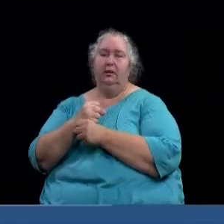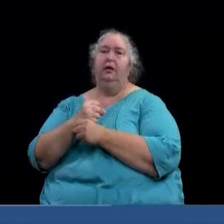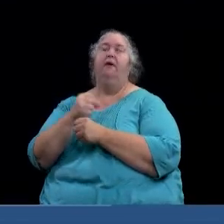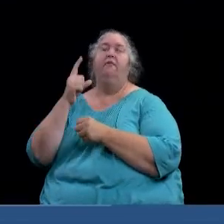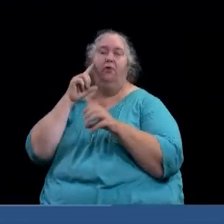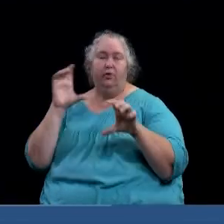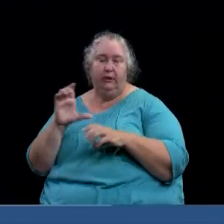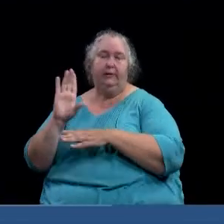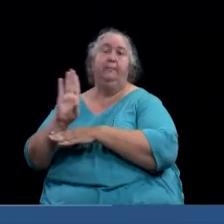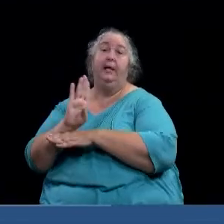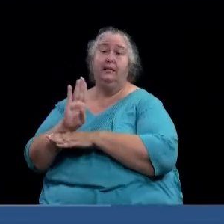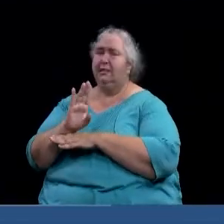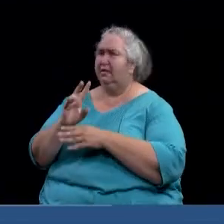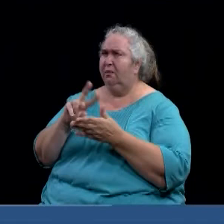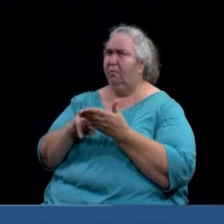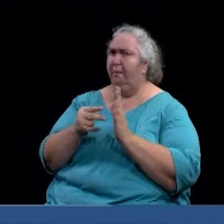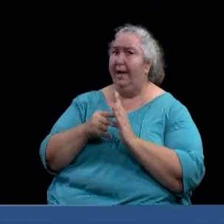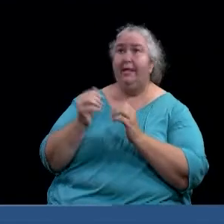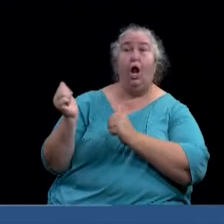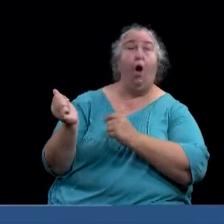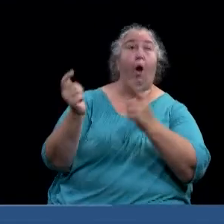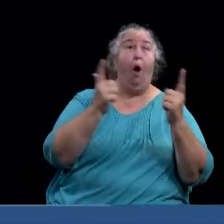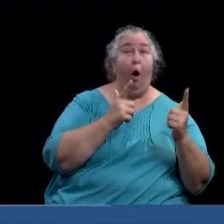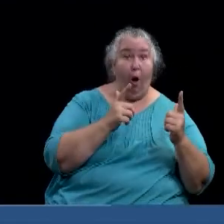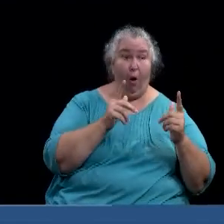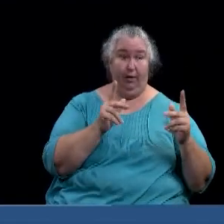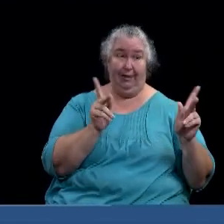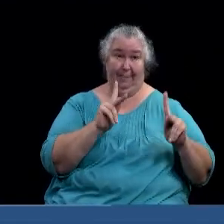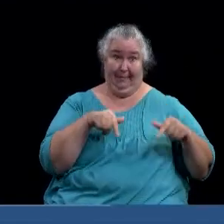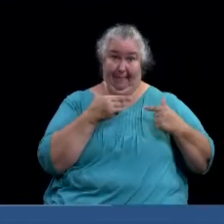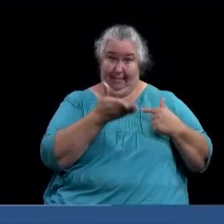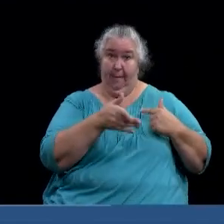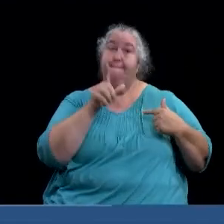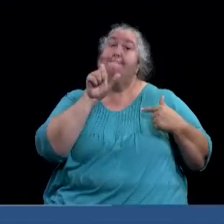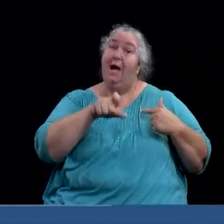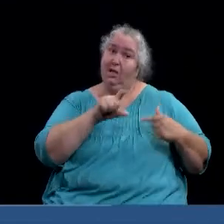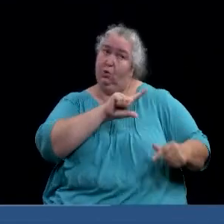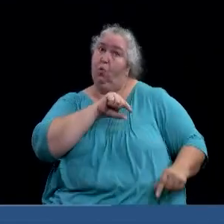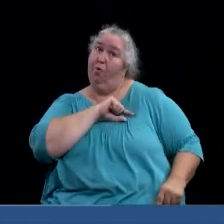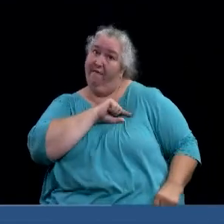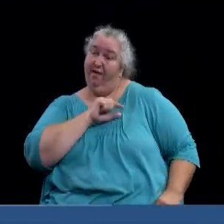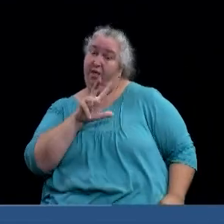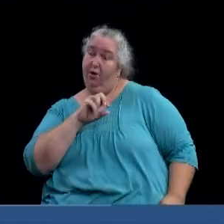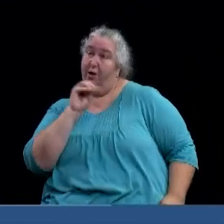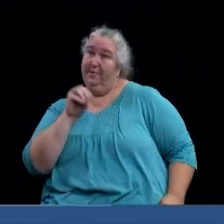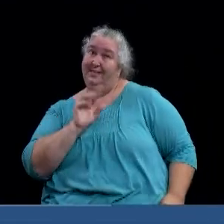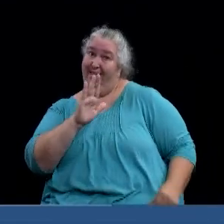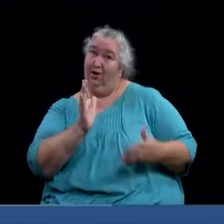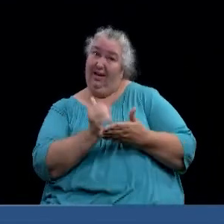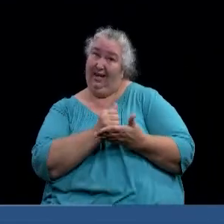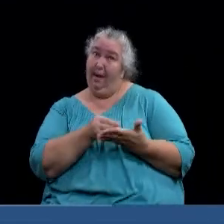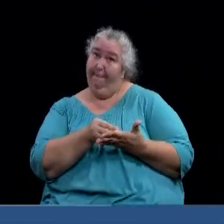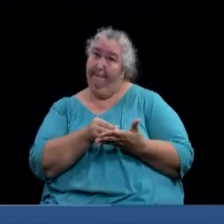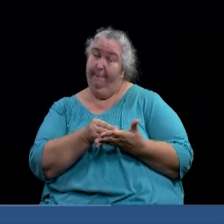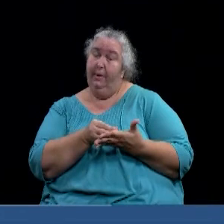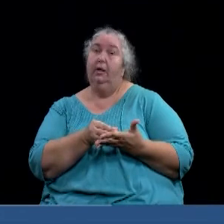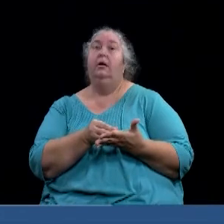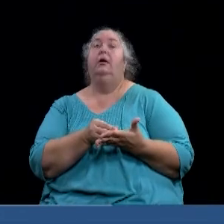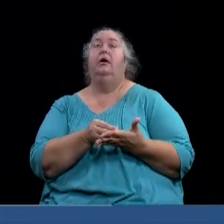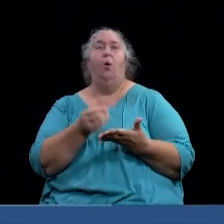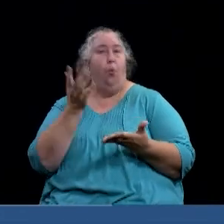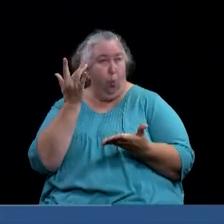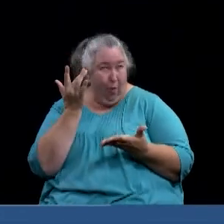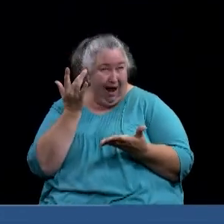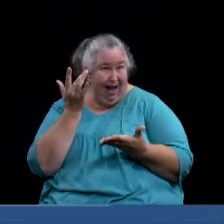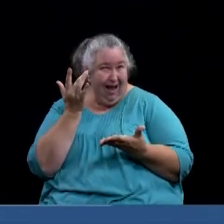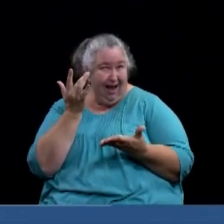be qualified at 30% of their income. The reason we wanted to go RAD, it's a simple